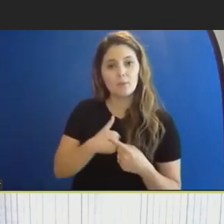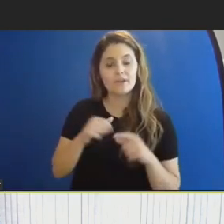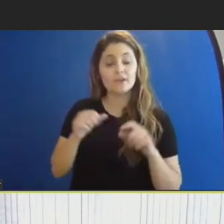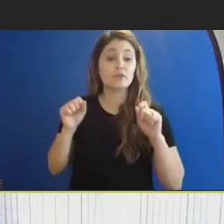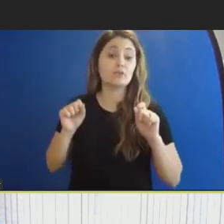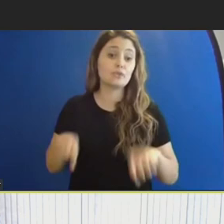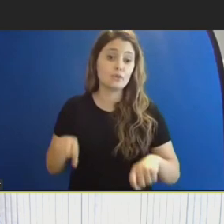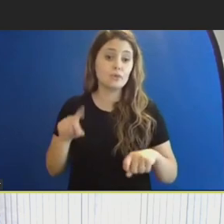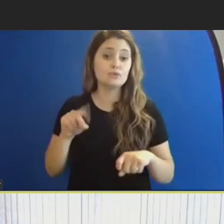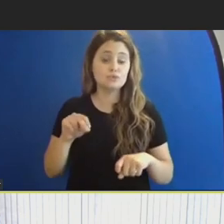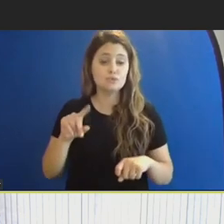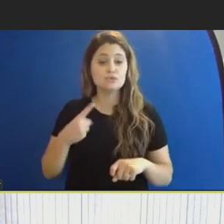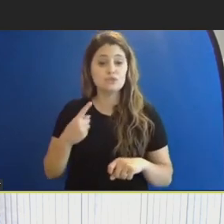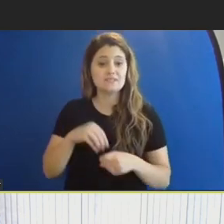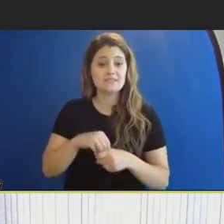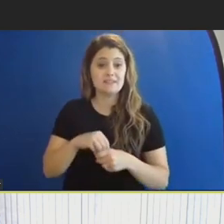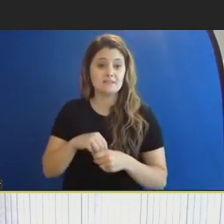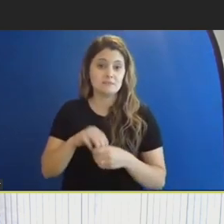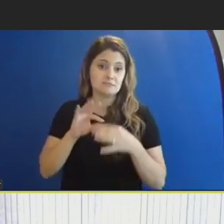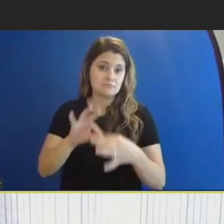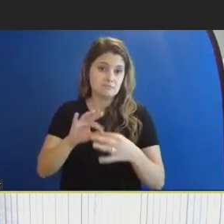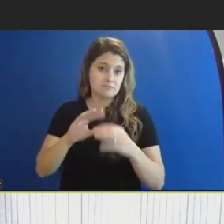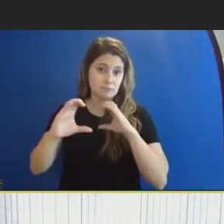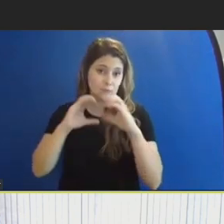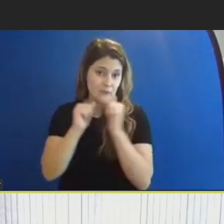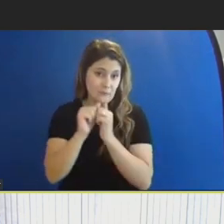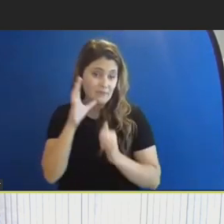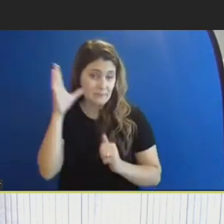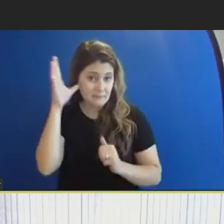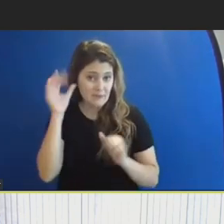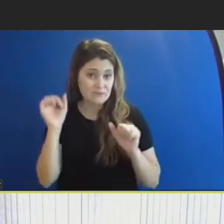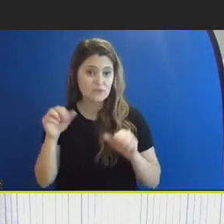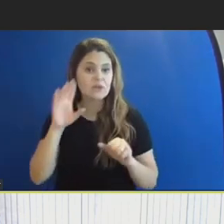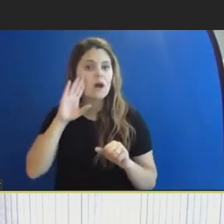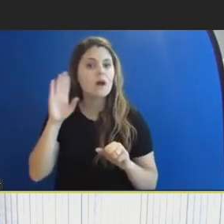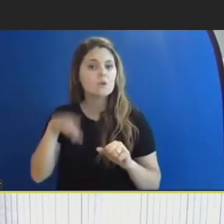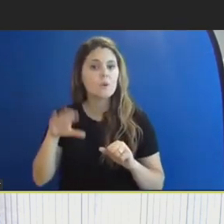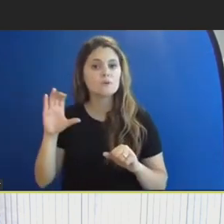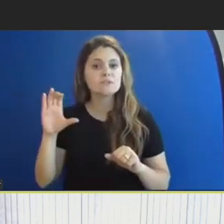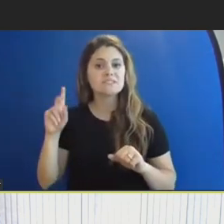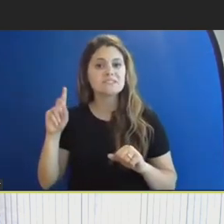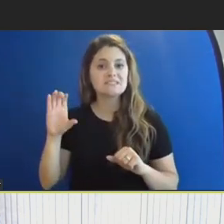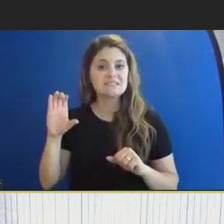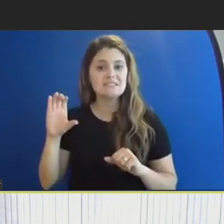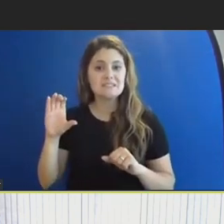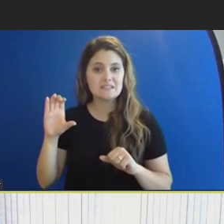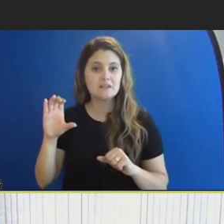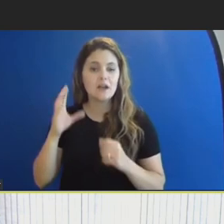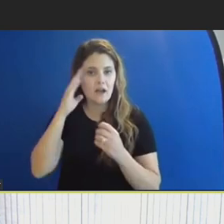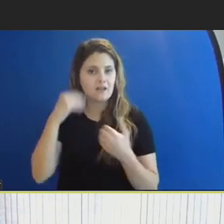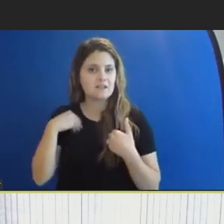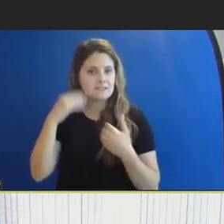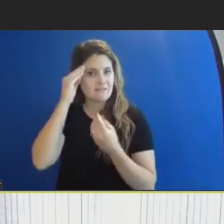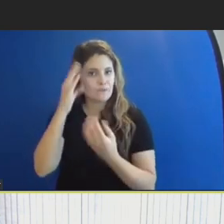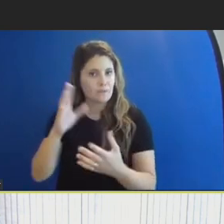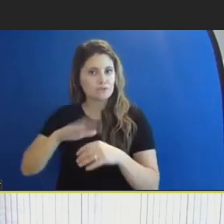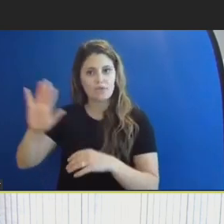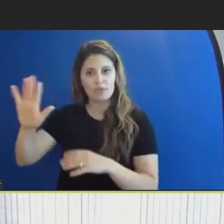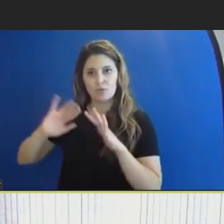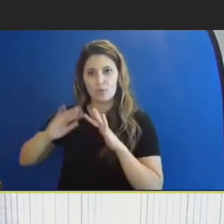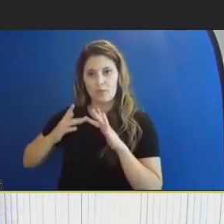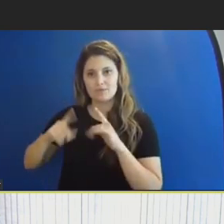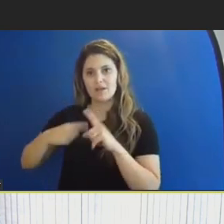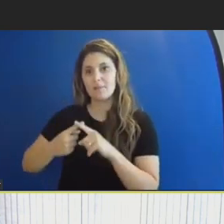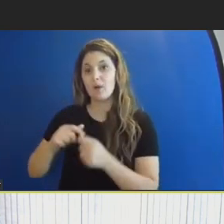do just in the means of communicating with parents is, I know that the CDC has information on their website about